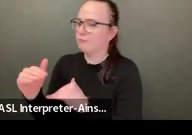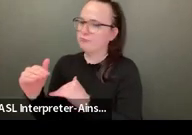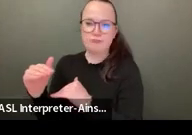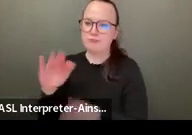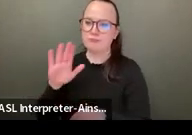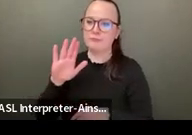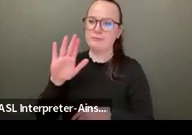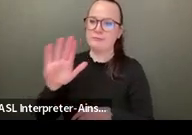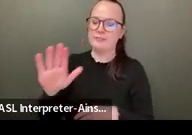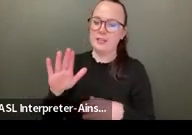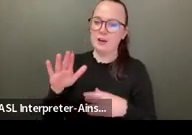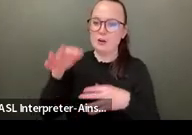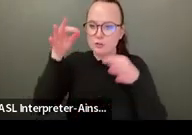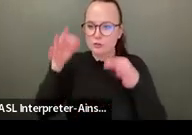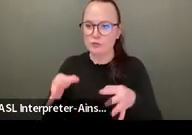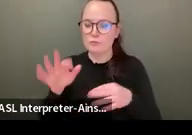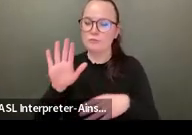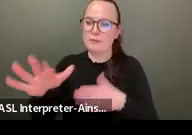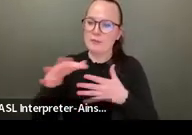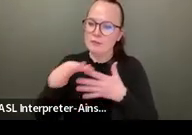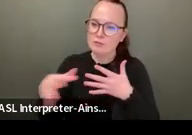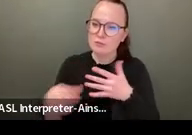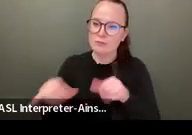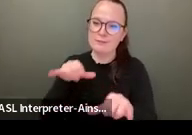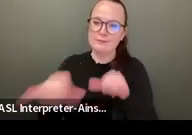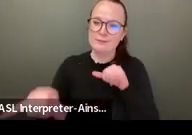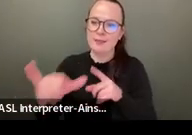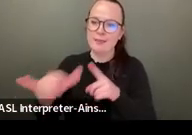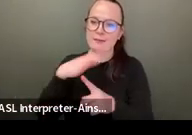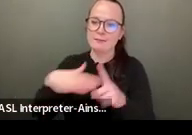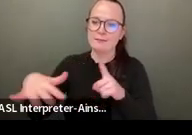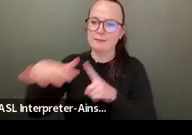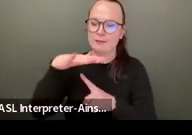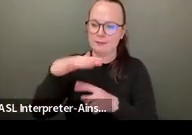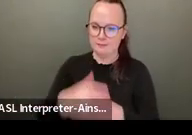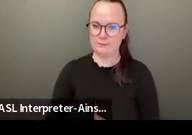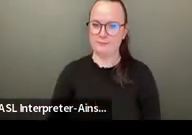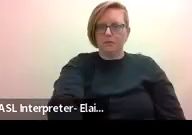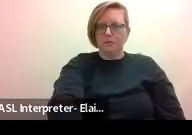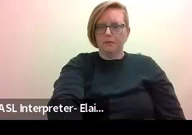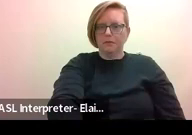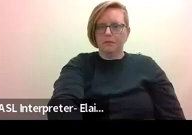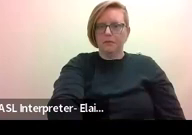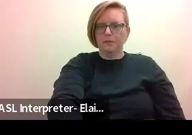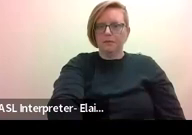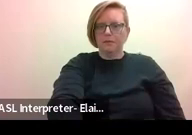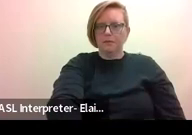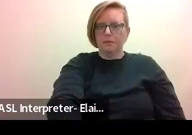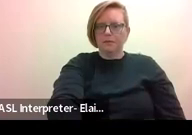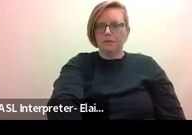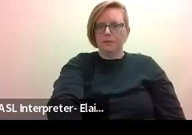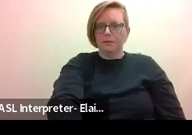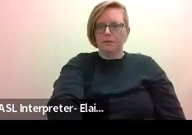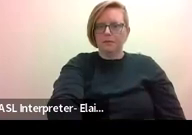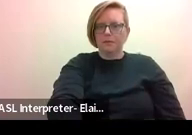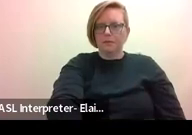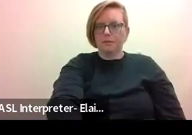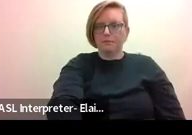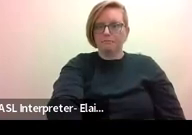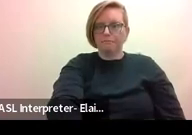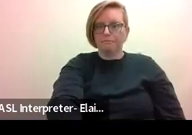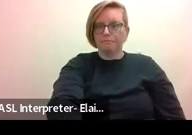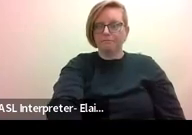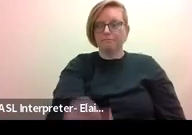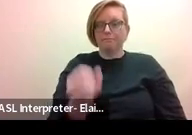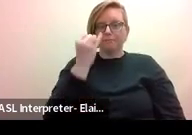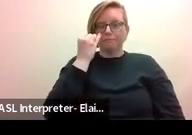that accommodation of staying in that setting rather than going back to general. But if you have 30 minutes per week and the student is